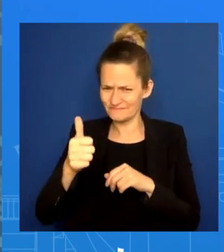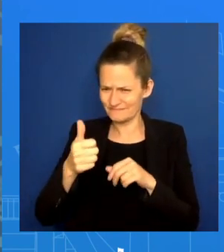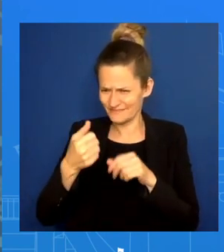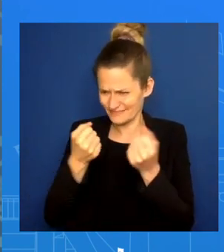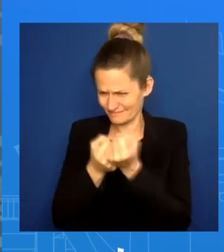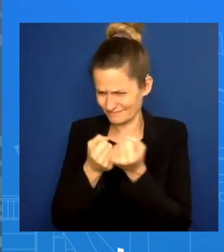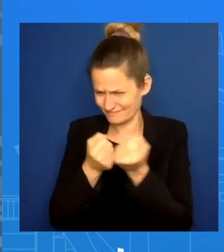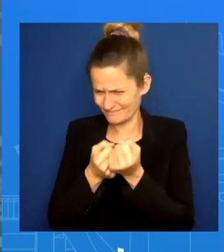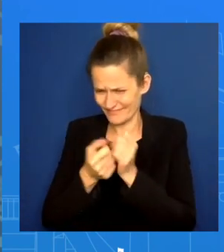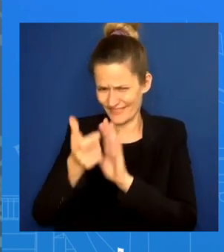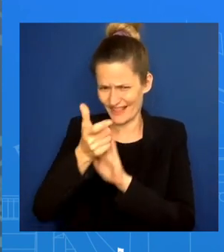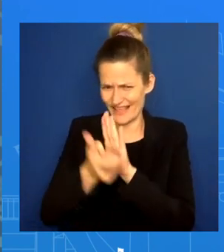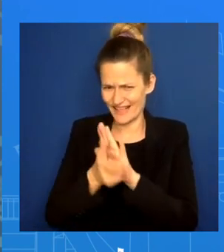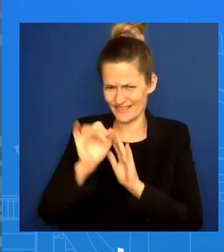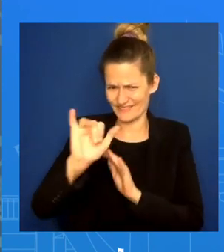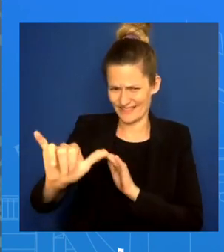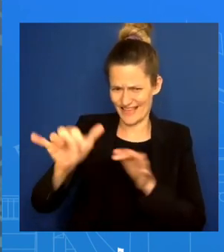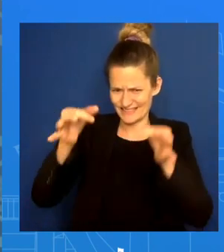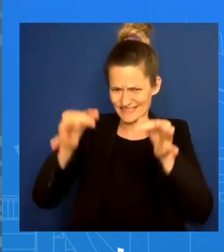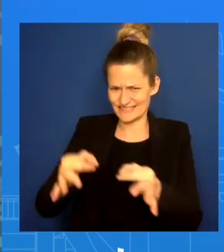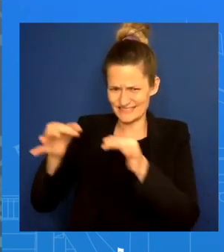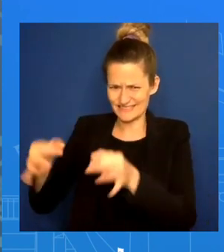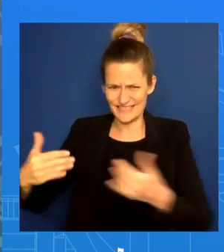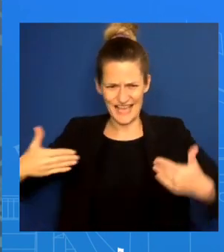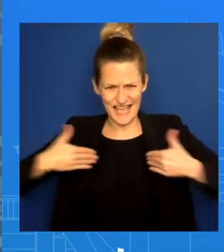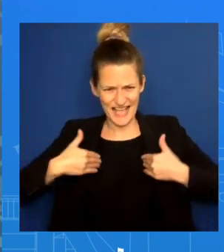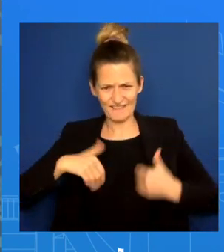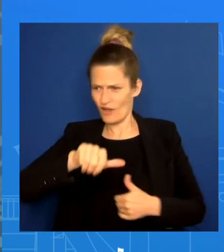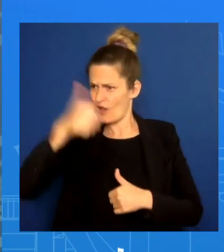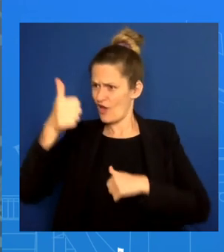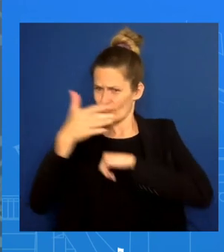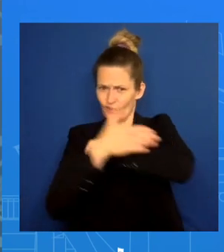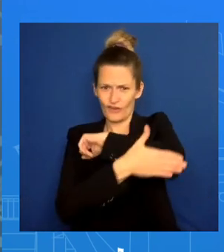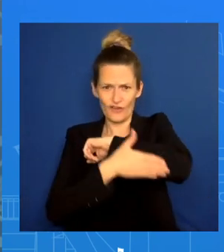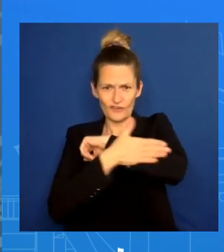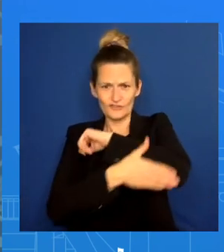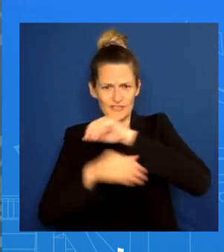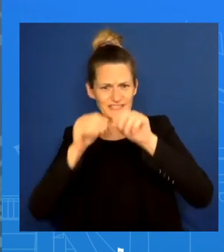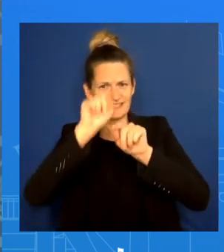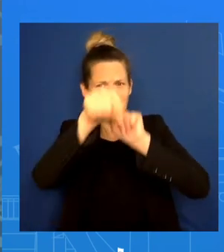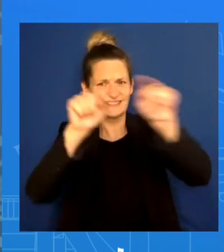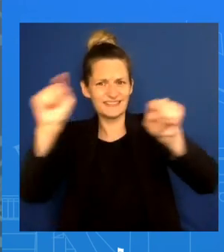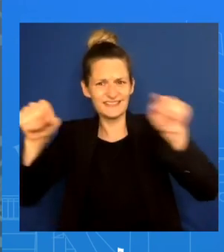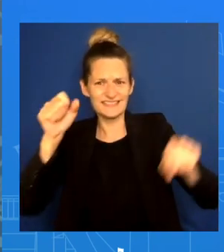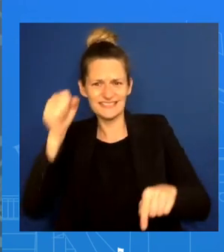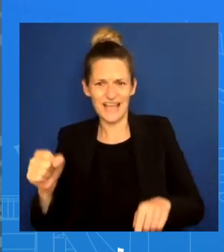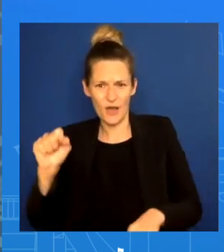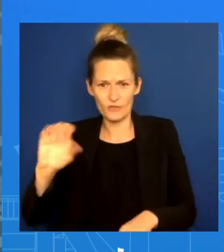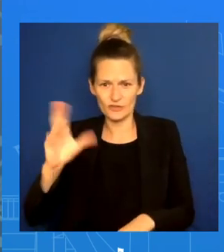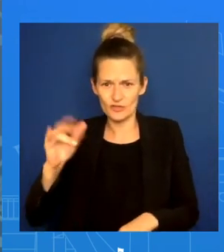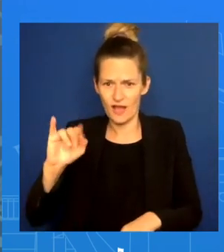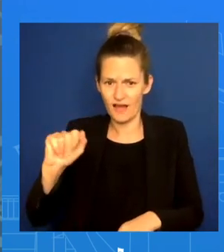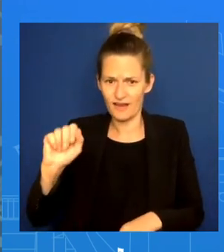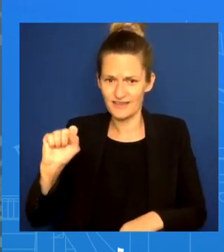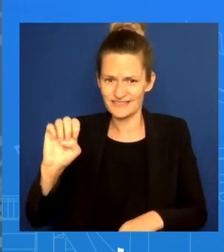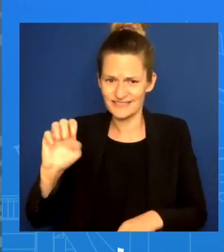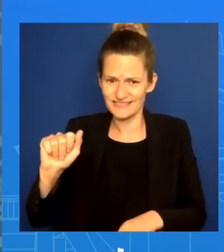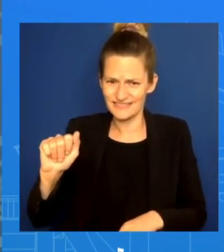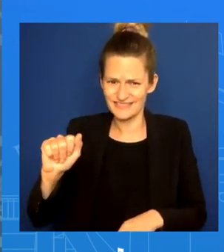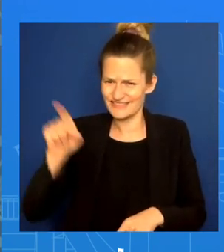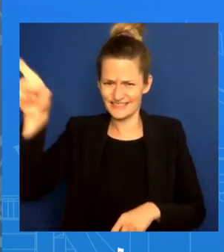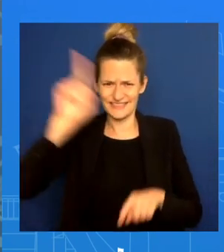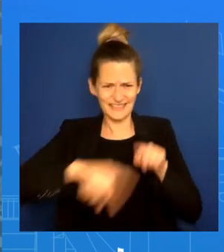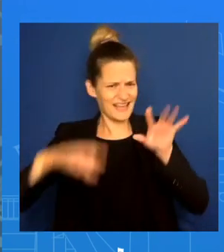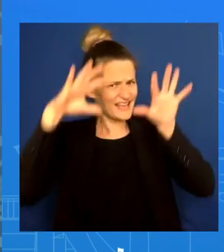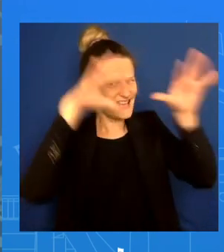China Sea. And I fully expect that that will come up. Yeah. Alex and Chris. John, back to